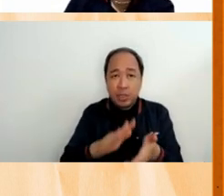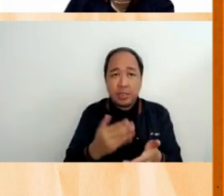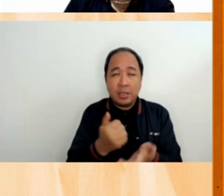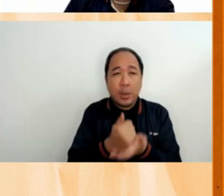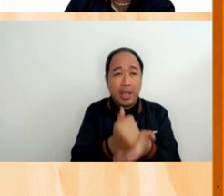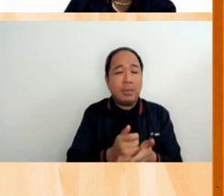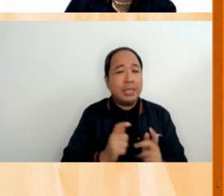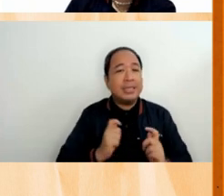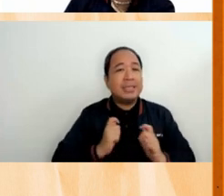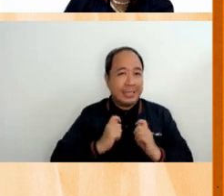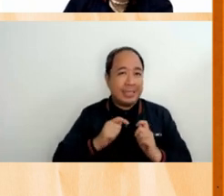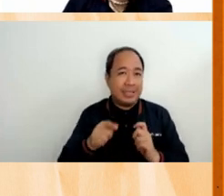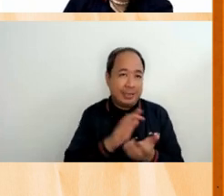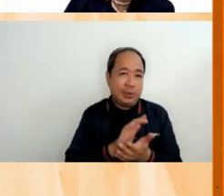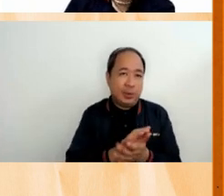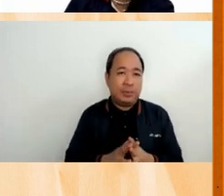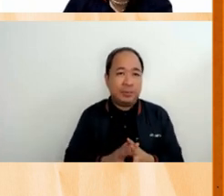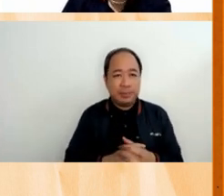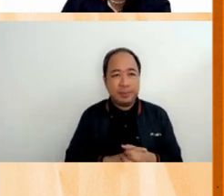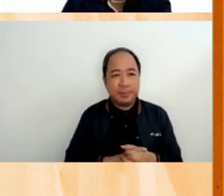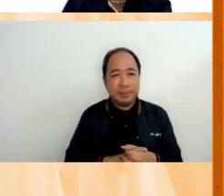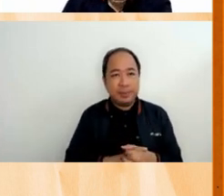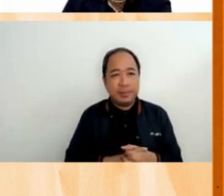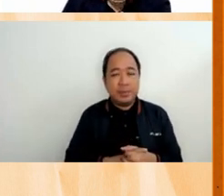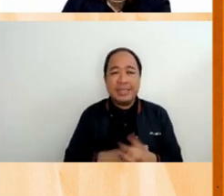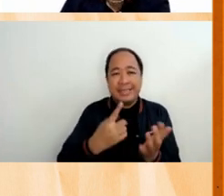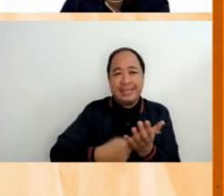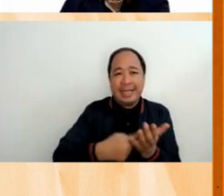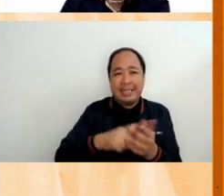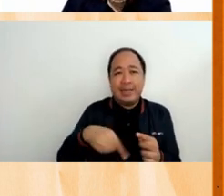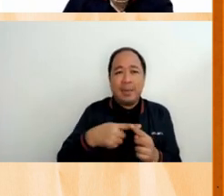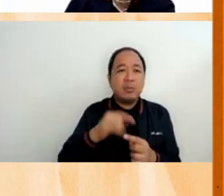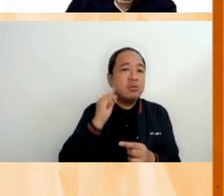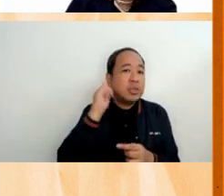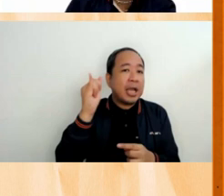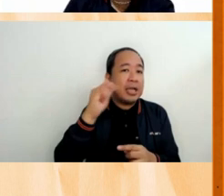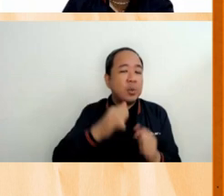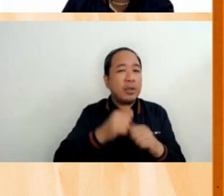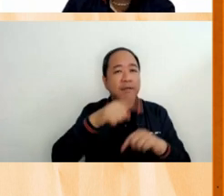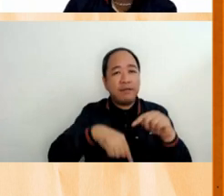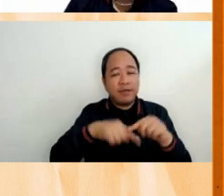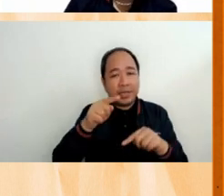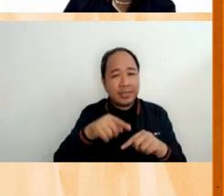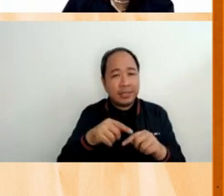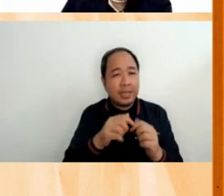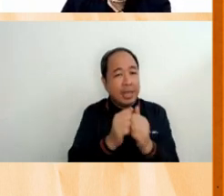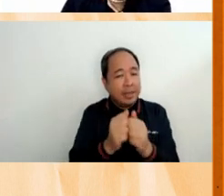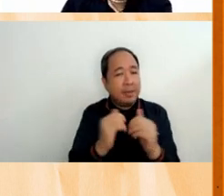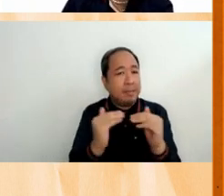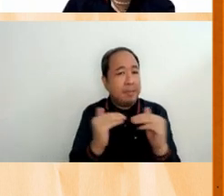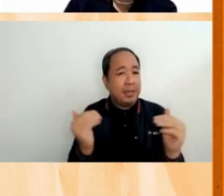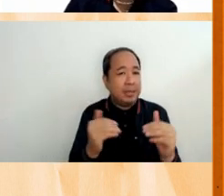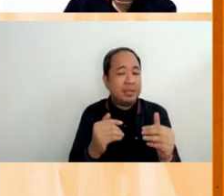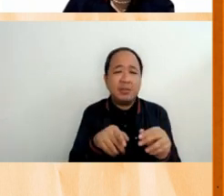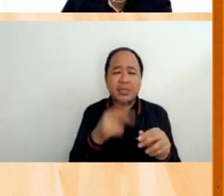no, about suicidal thoughts. This is in English, but we can definitely get some tips